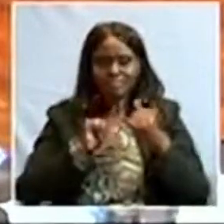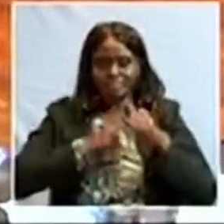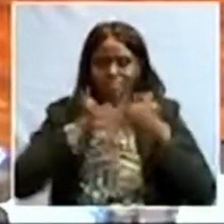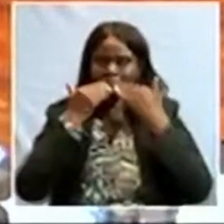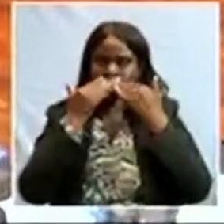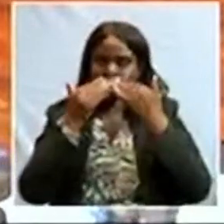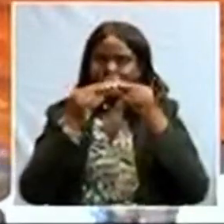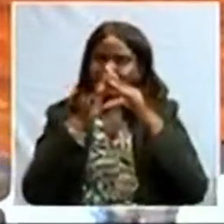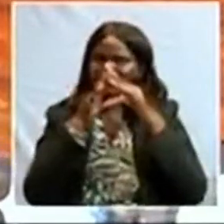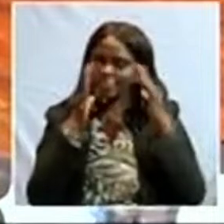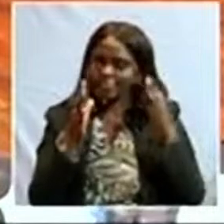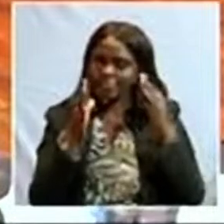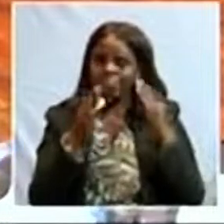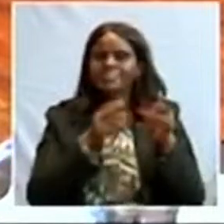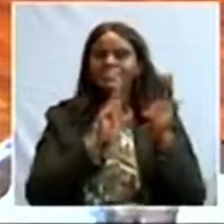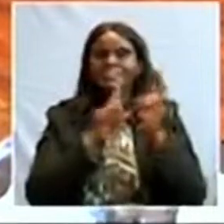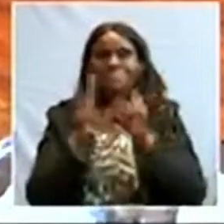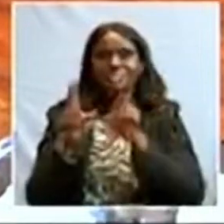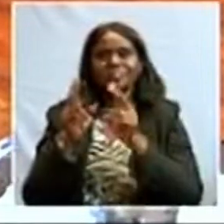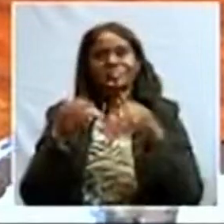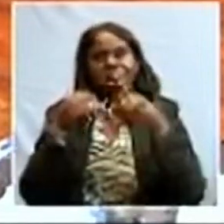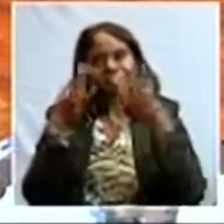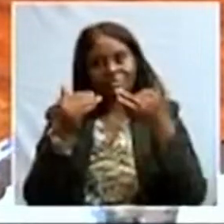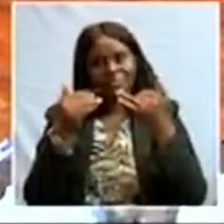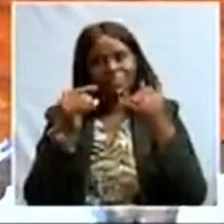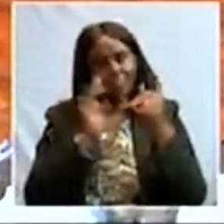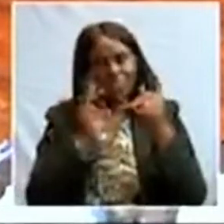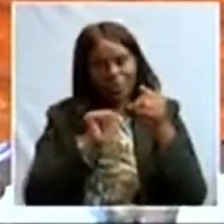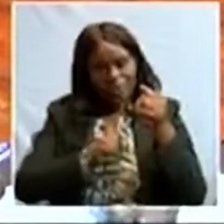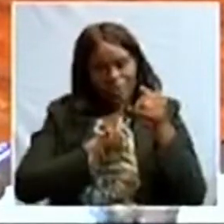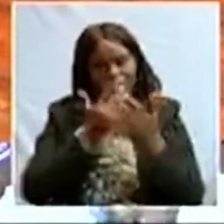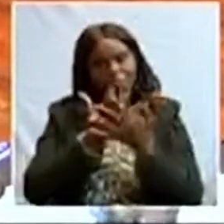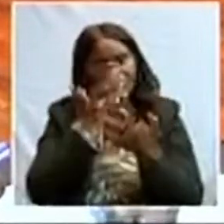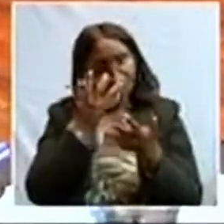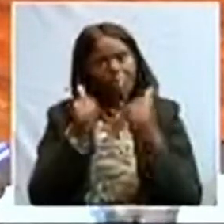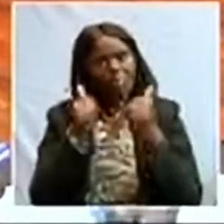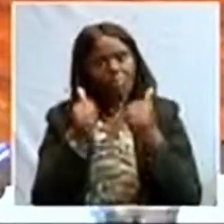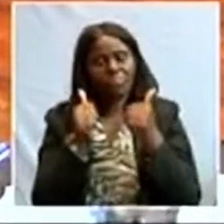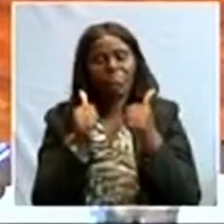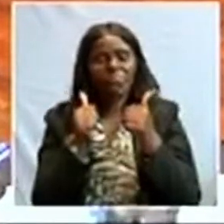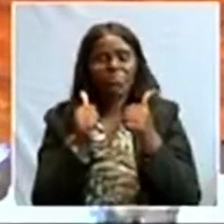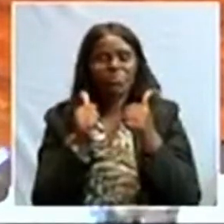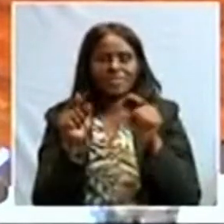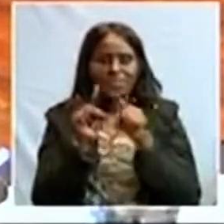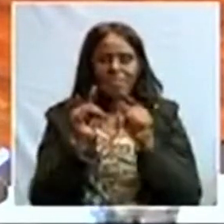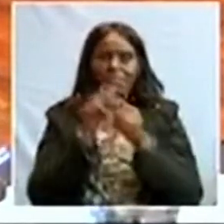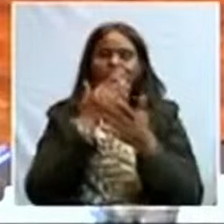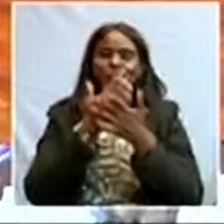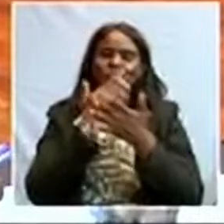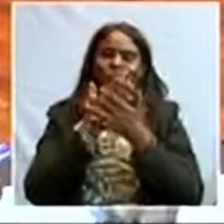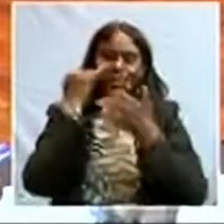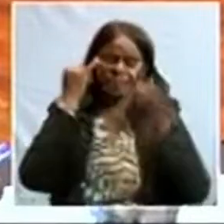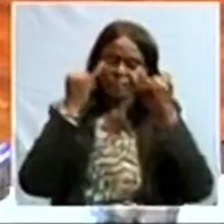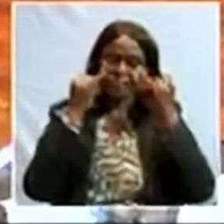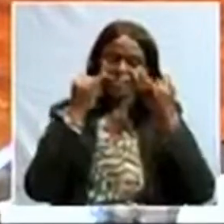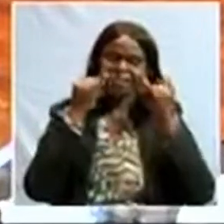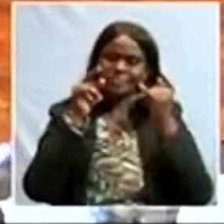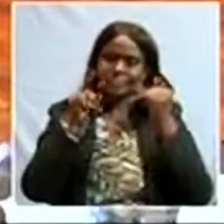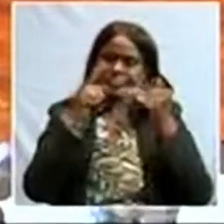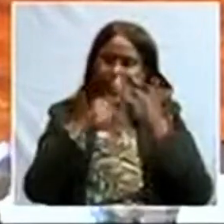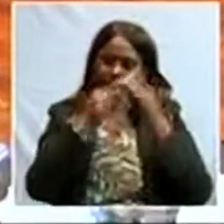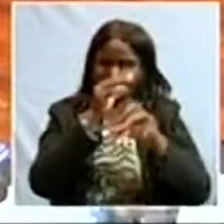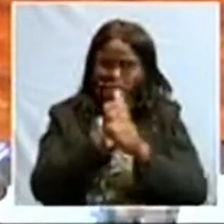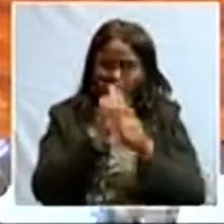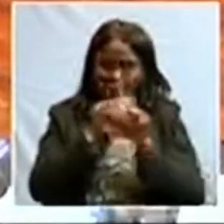appreciate the responses you've given. I think quite rich and good insights on what's obtaining